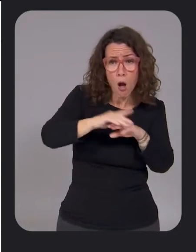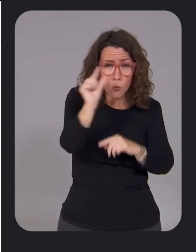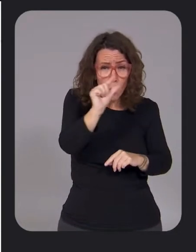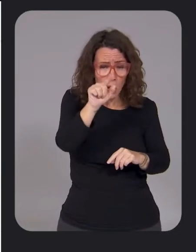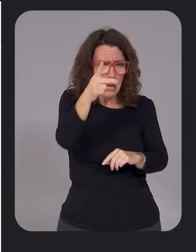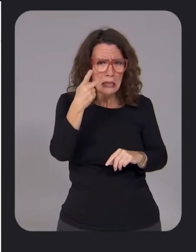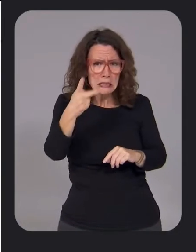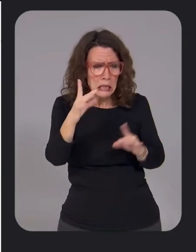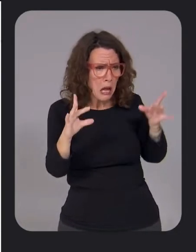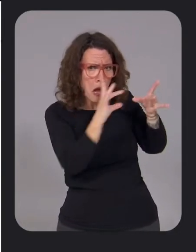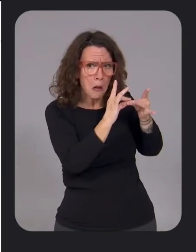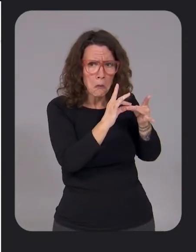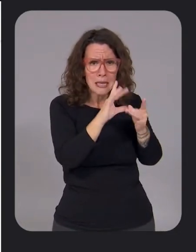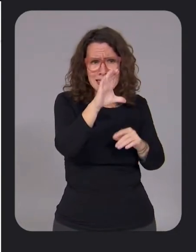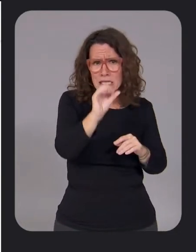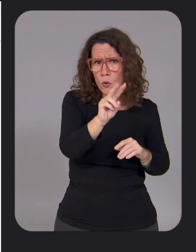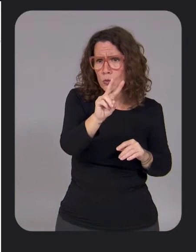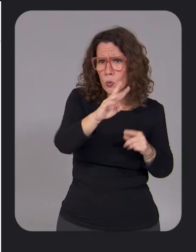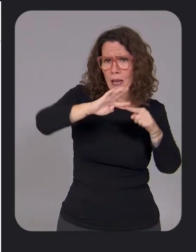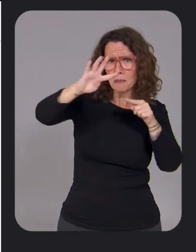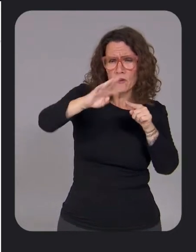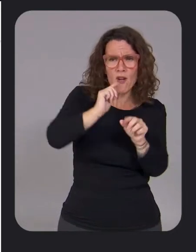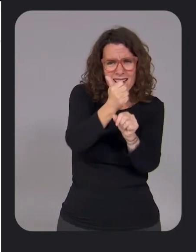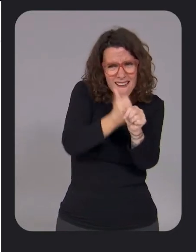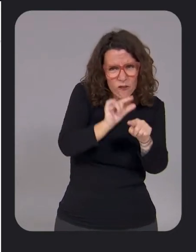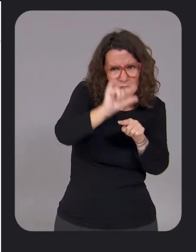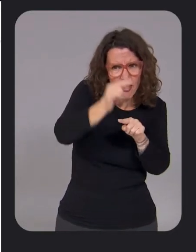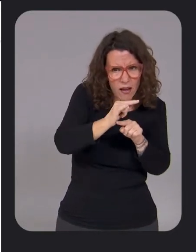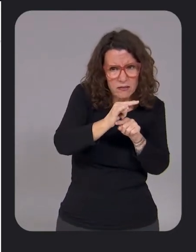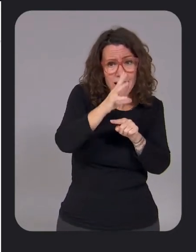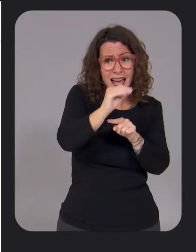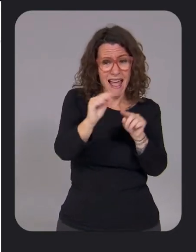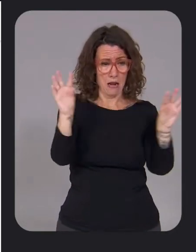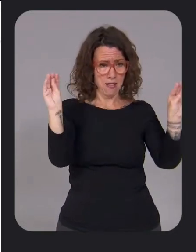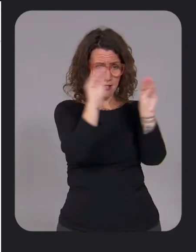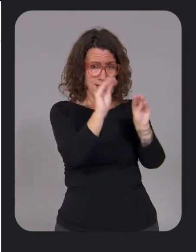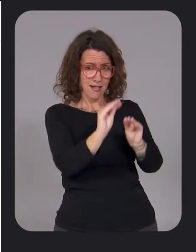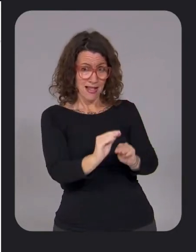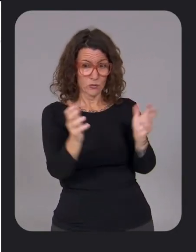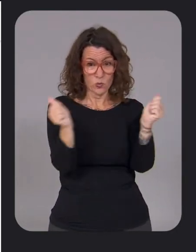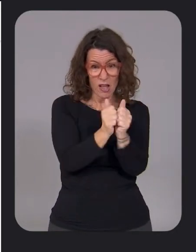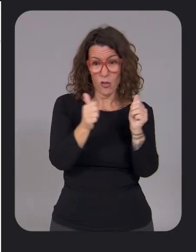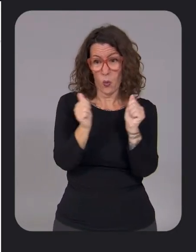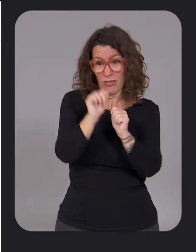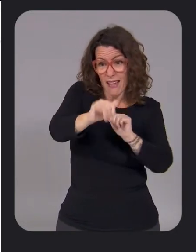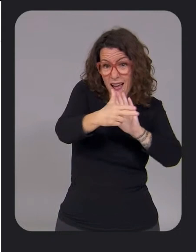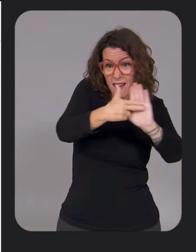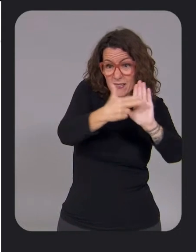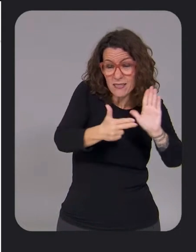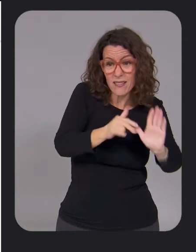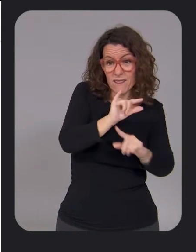for every flight directly in the search results. And we're putting these numbers in context by labeling flights that